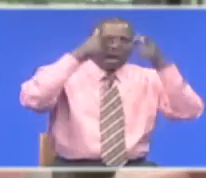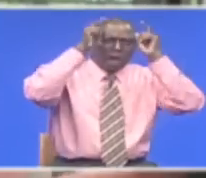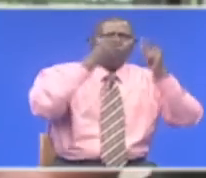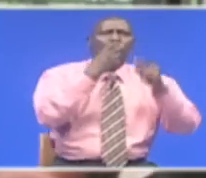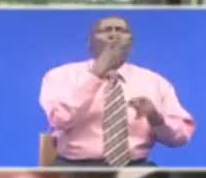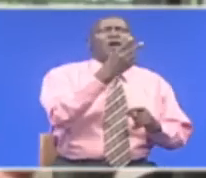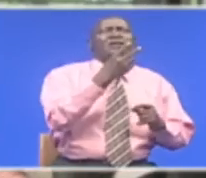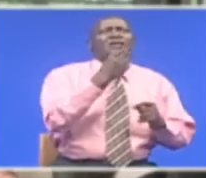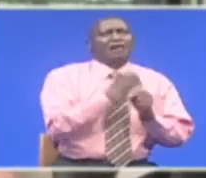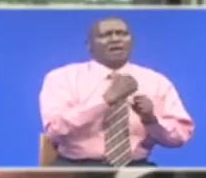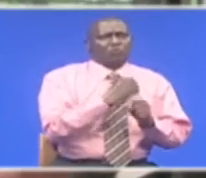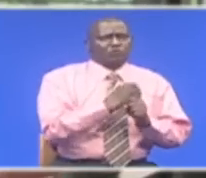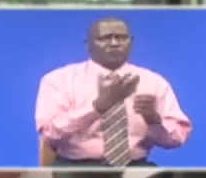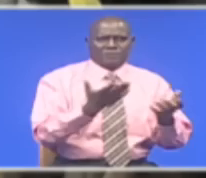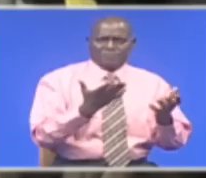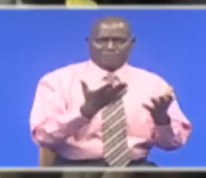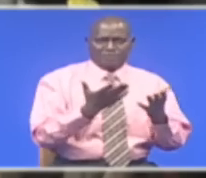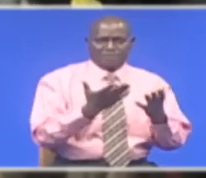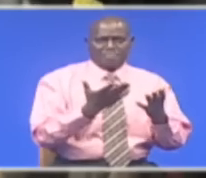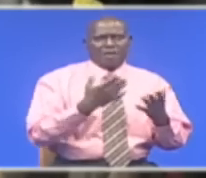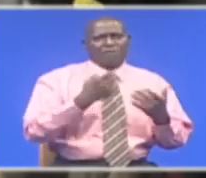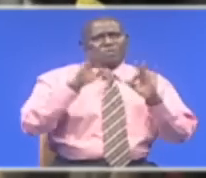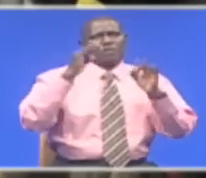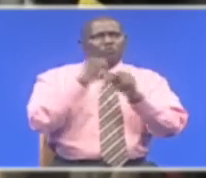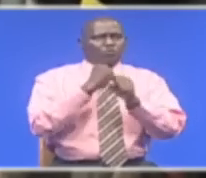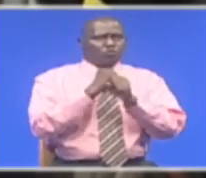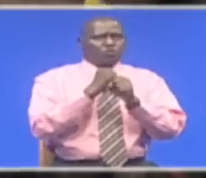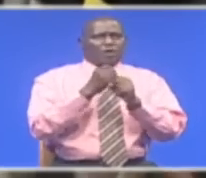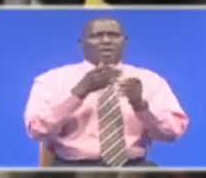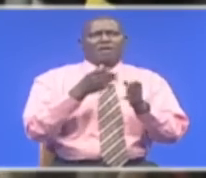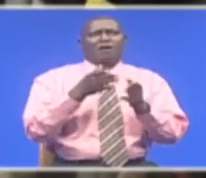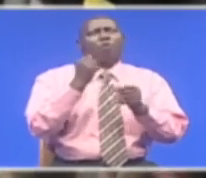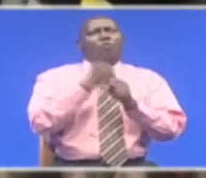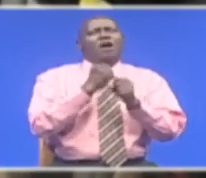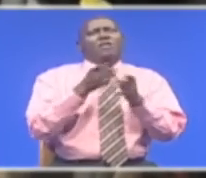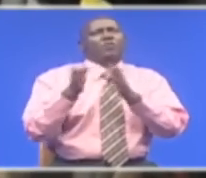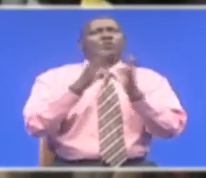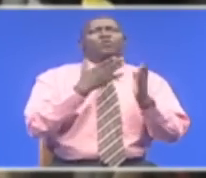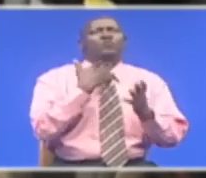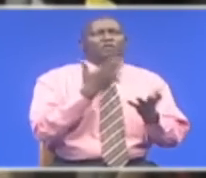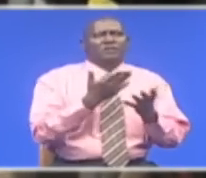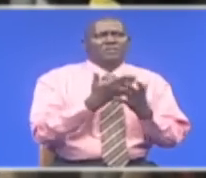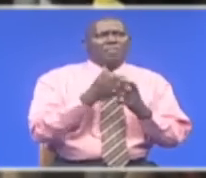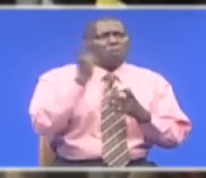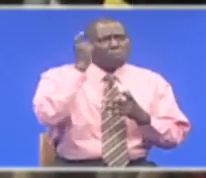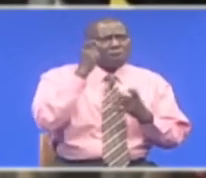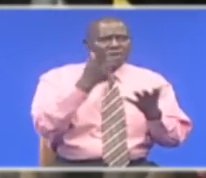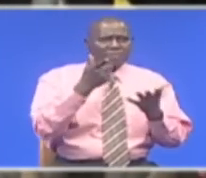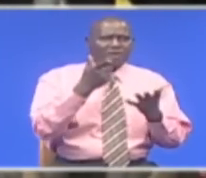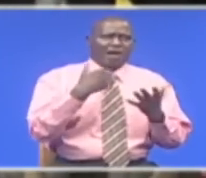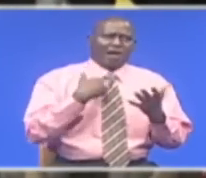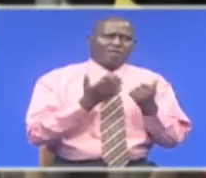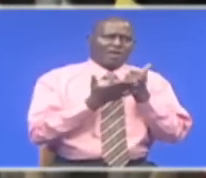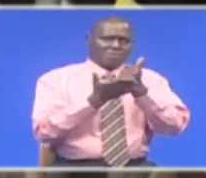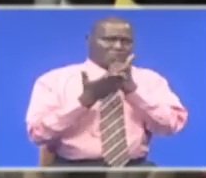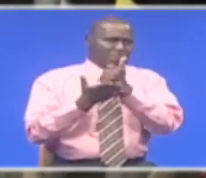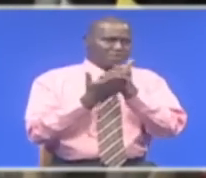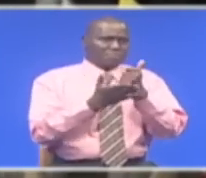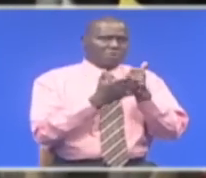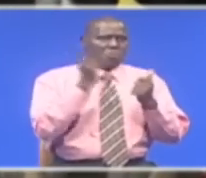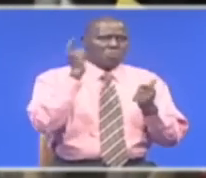to do our work when we want. The mobile phone has revolutionized the way people communicate around the world, but also in other parts of the world.